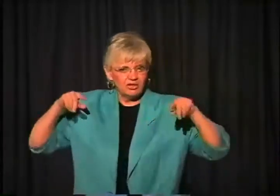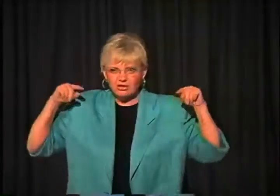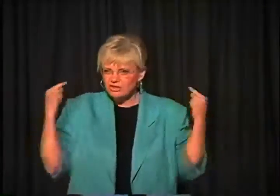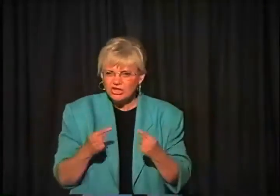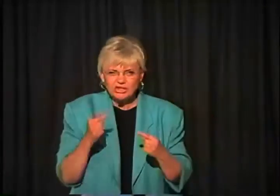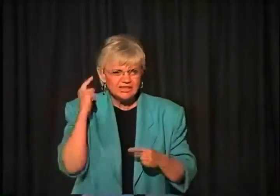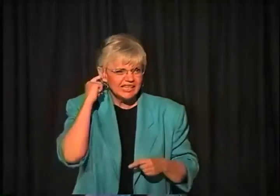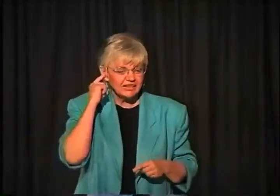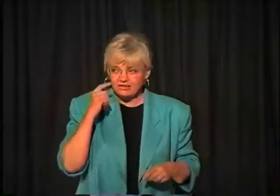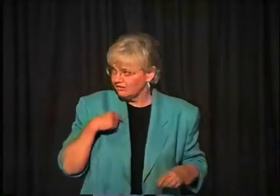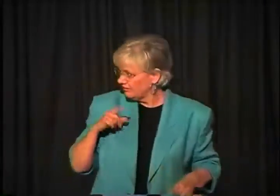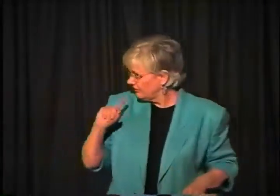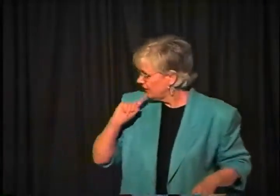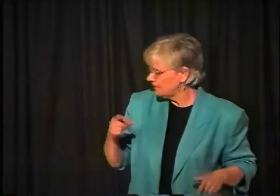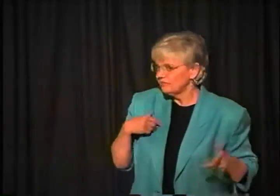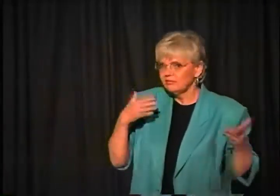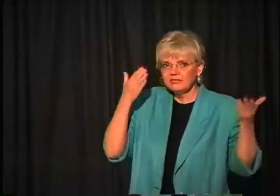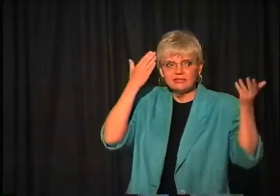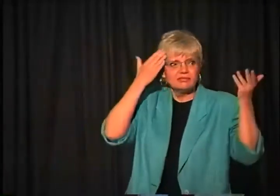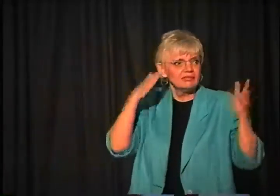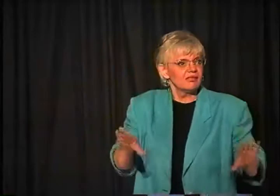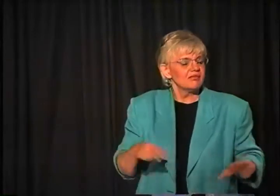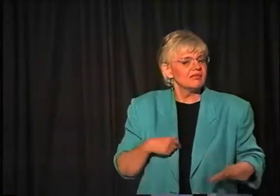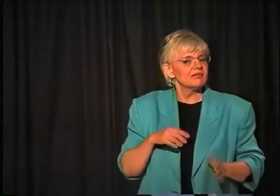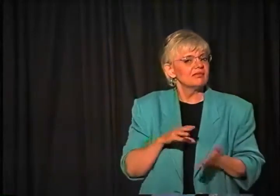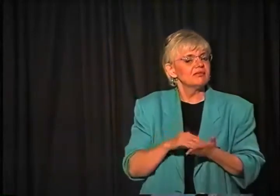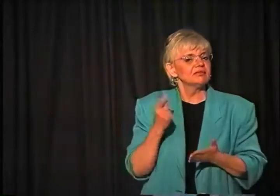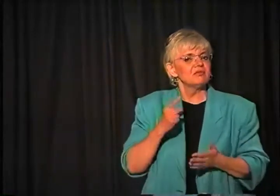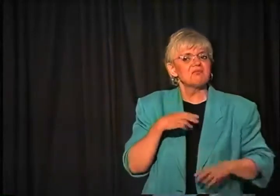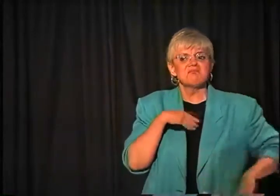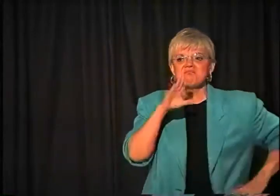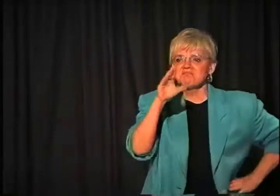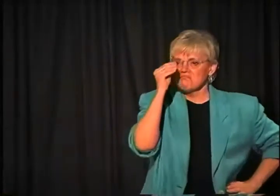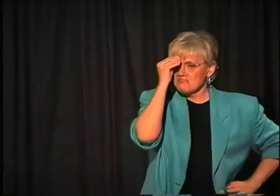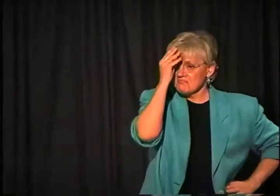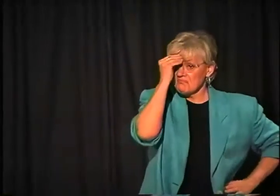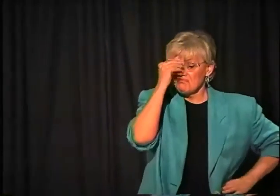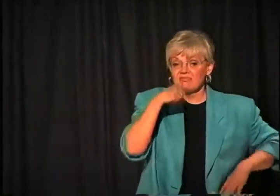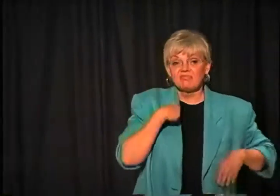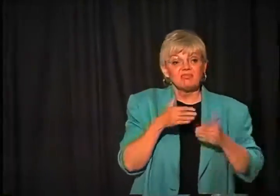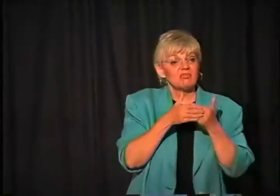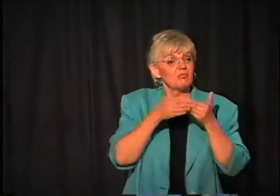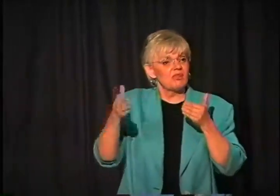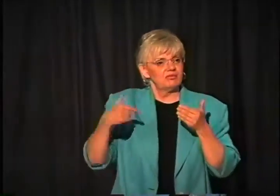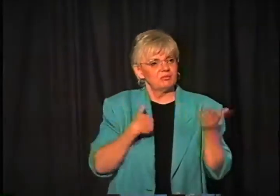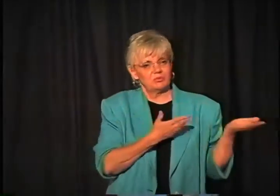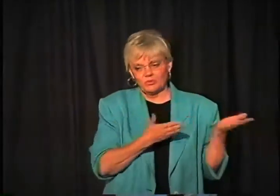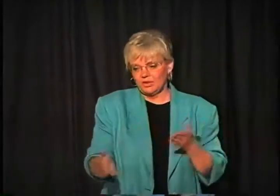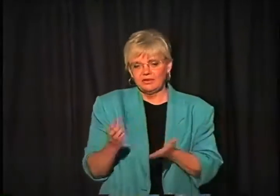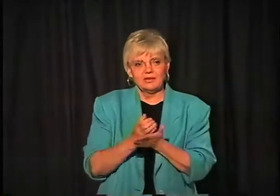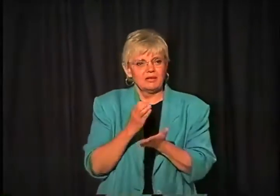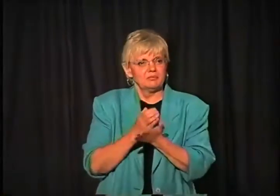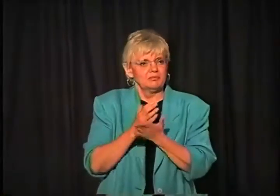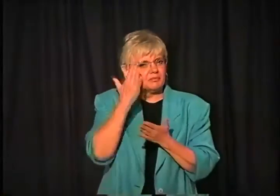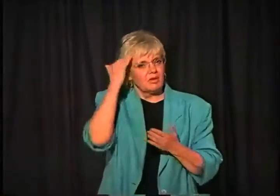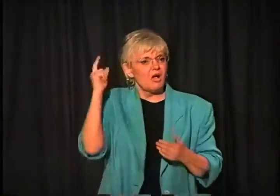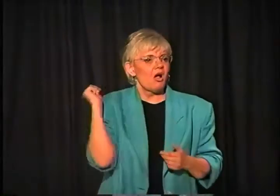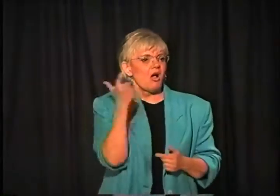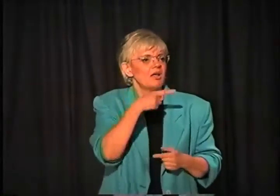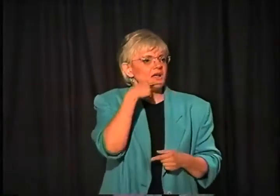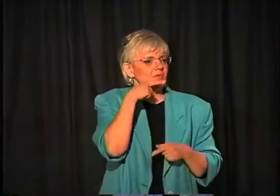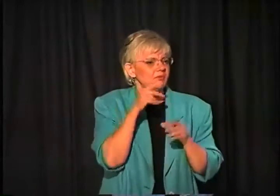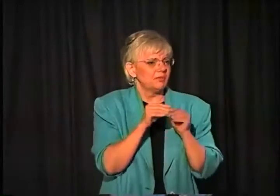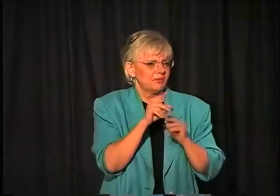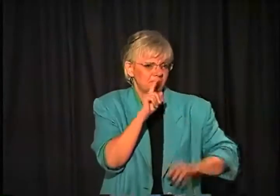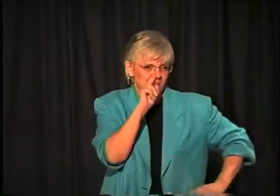said that I should stop. It hurts our ears to hear that sound. Well, I'll be. I didn't know that. So from now on, I always make